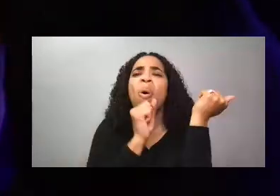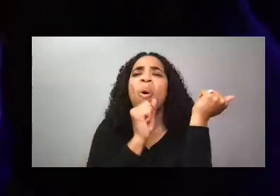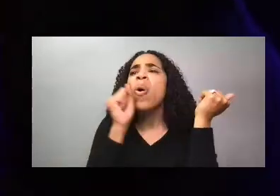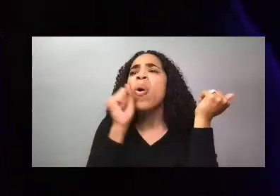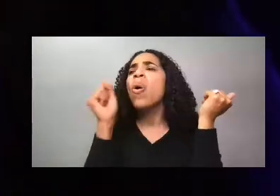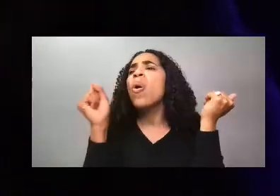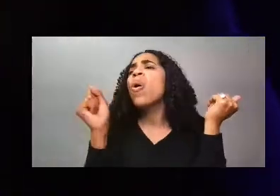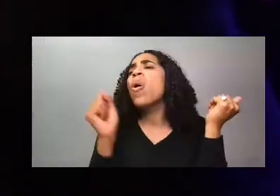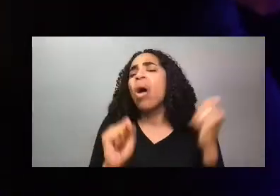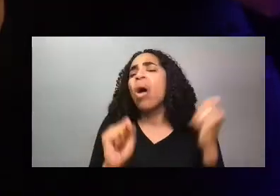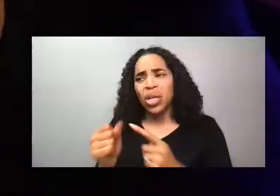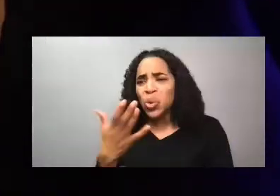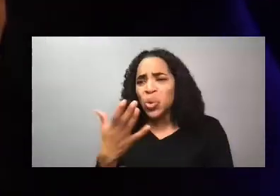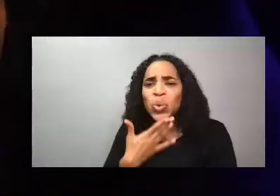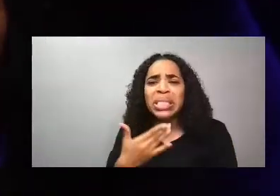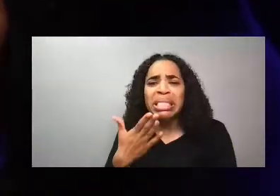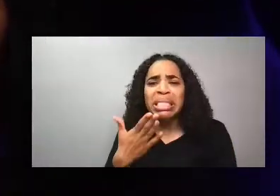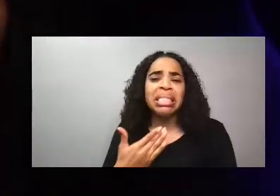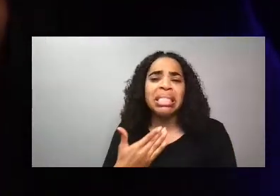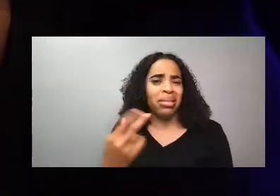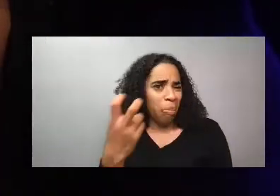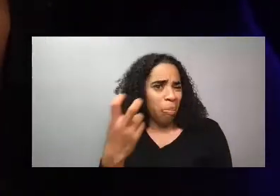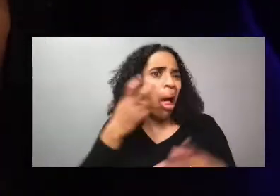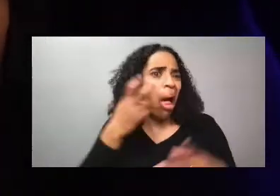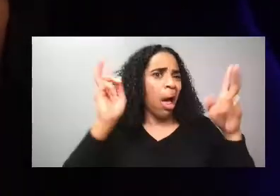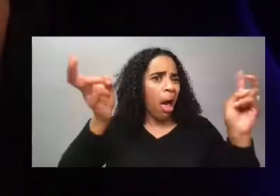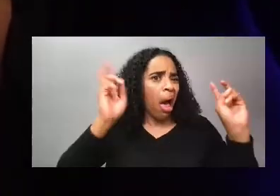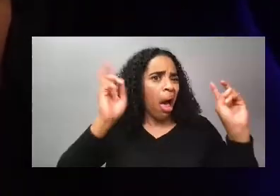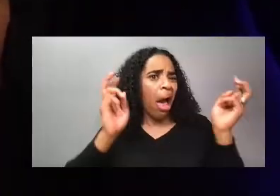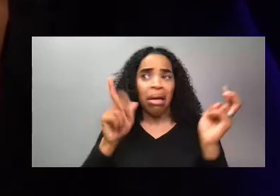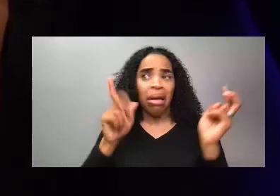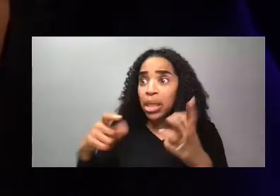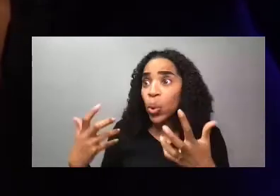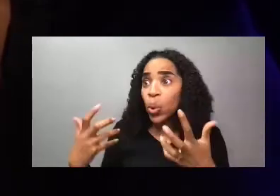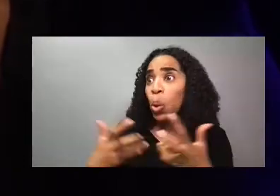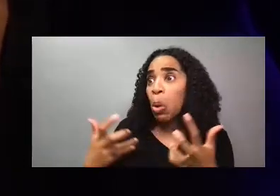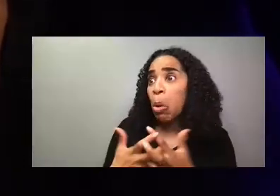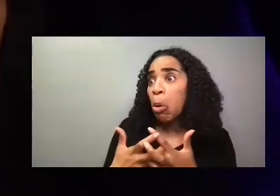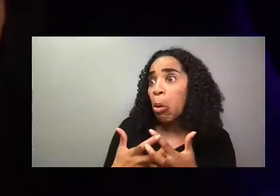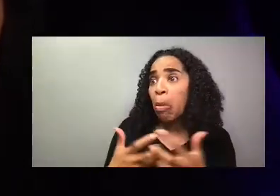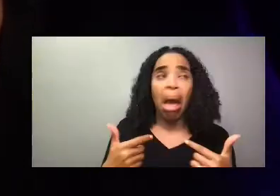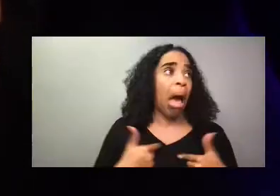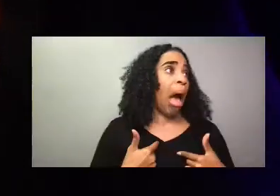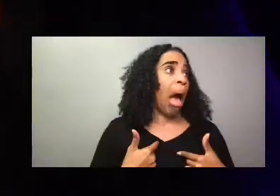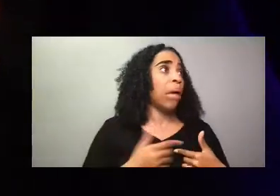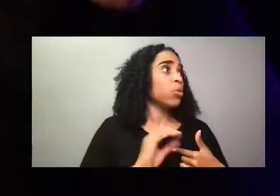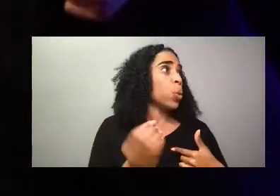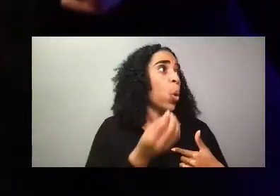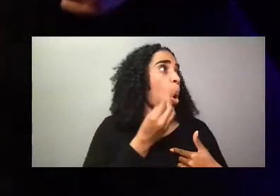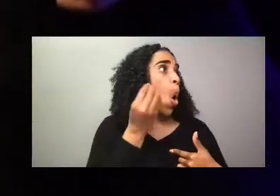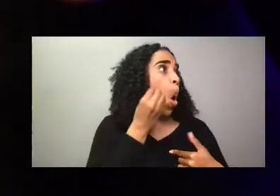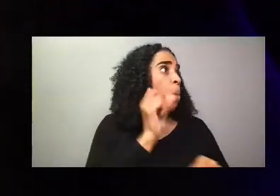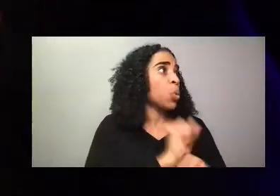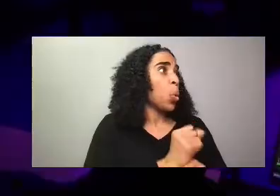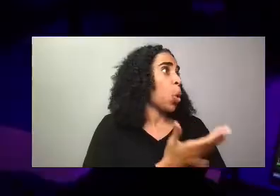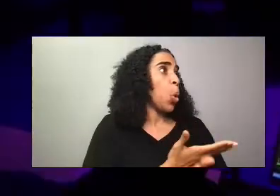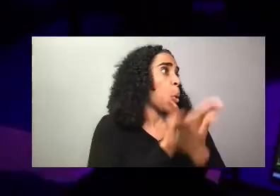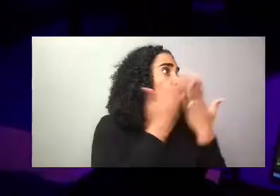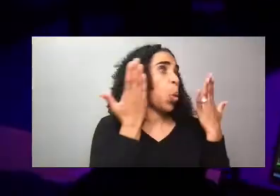sweet, she was legally blind. She needed a roommate, I needed a room. I was out of work. She was out of